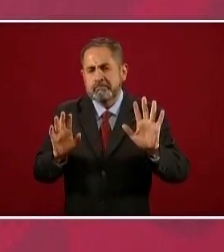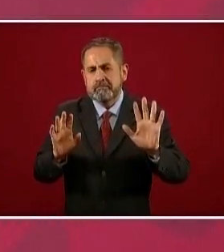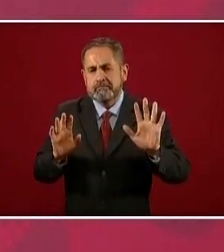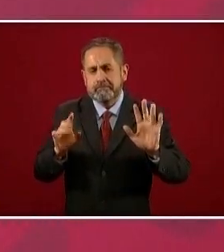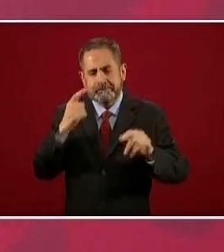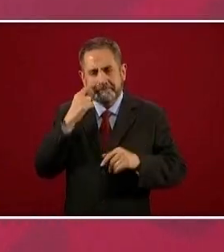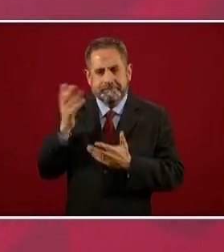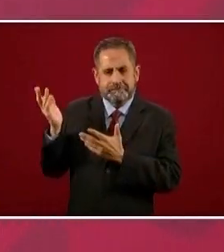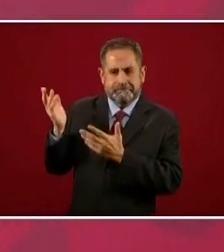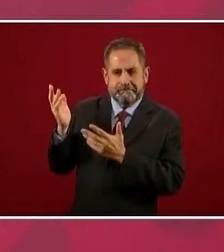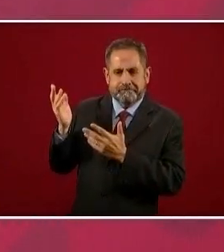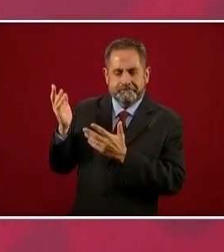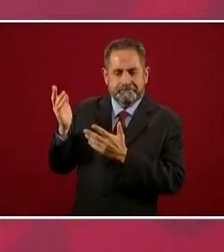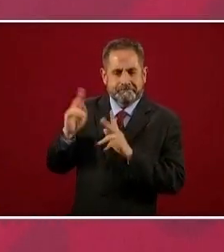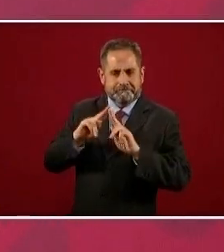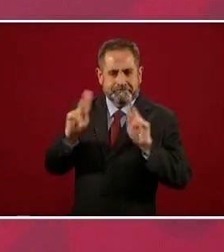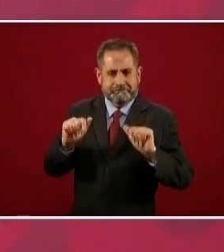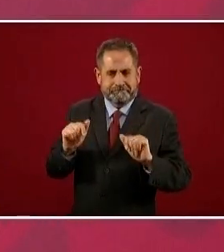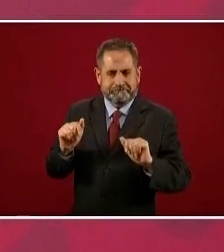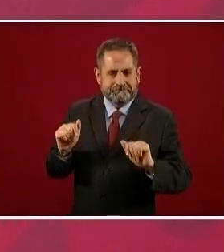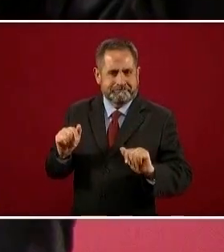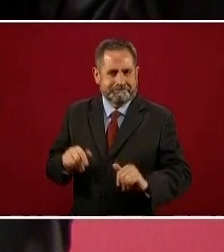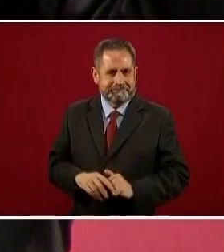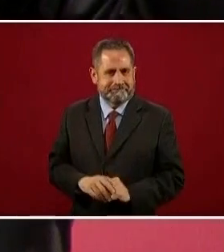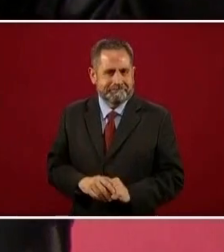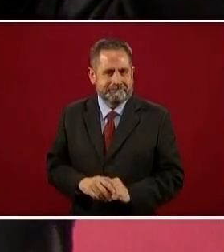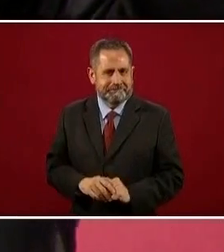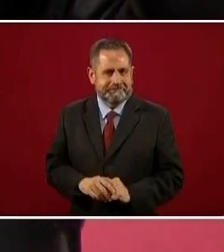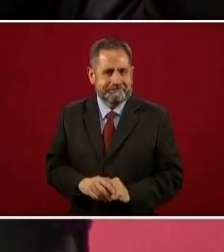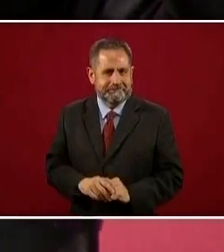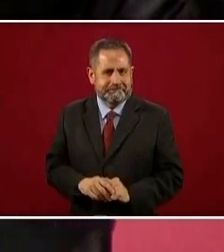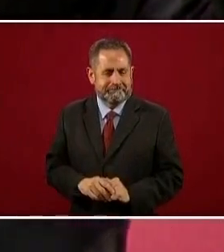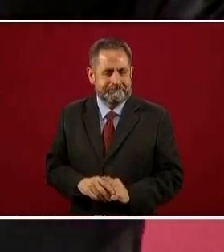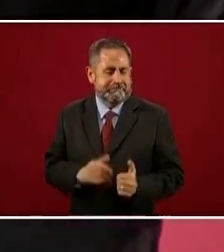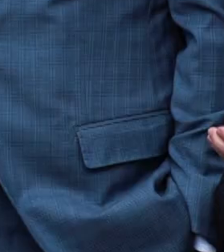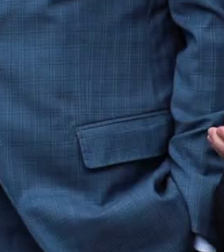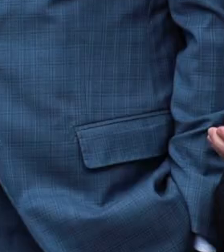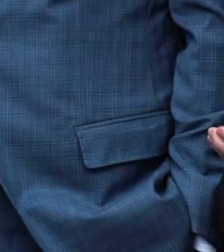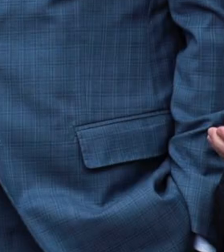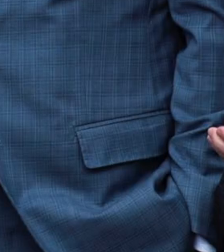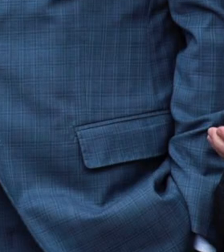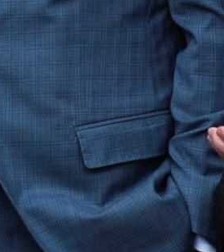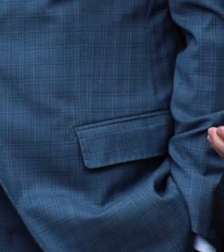Amor y paz.